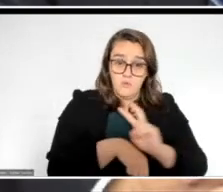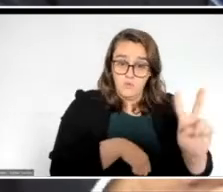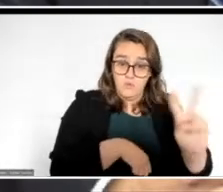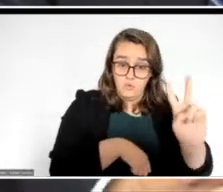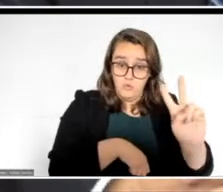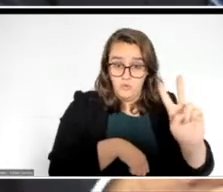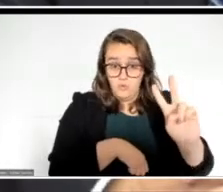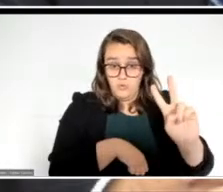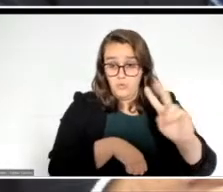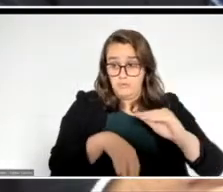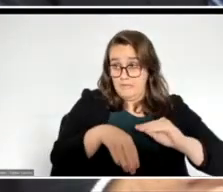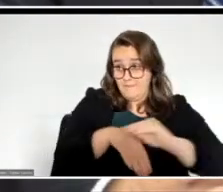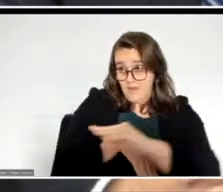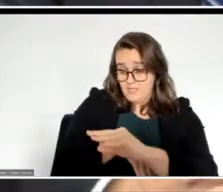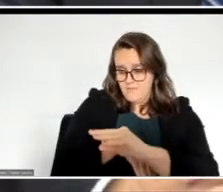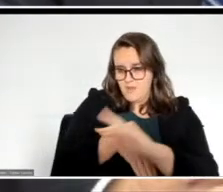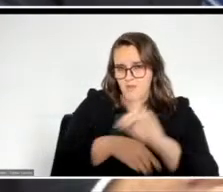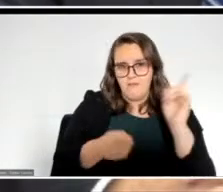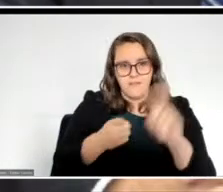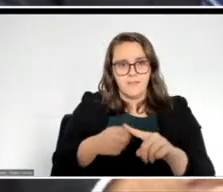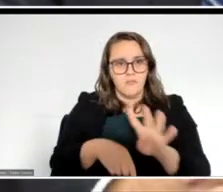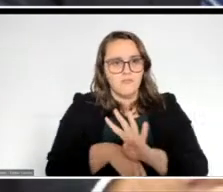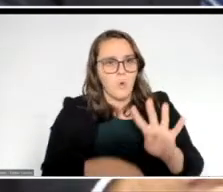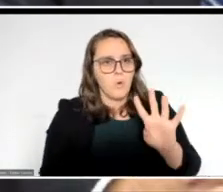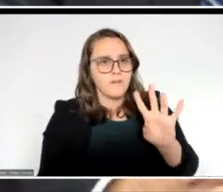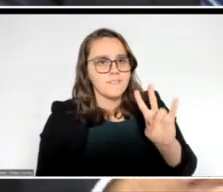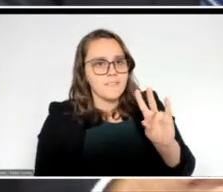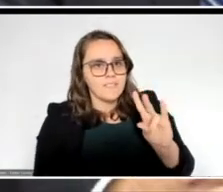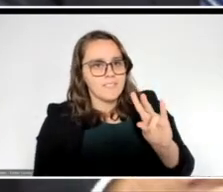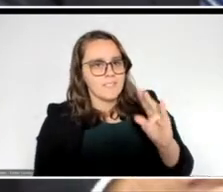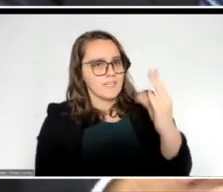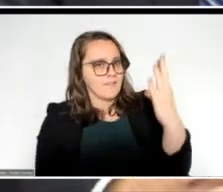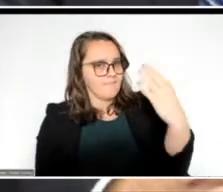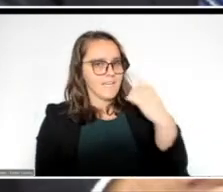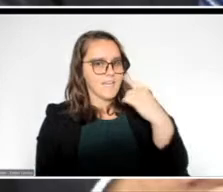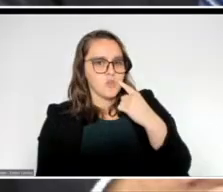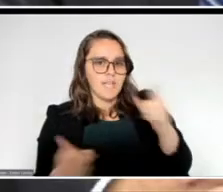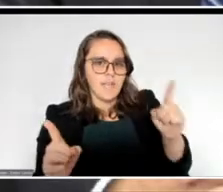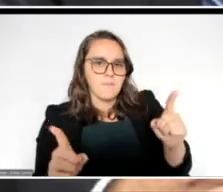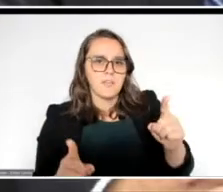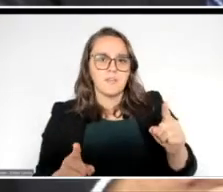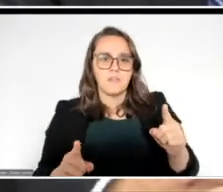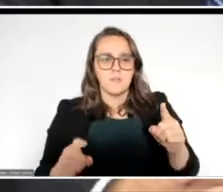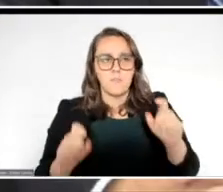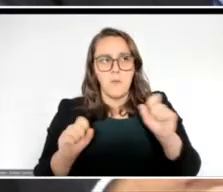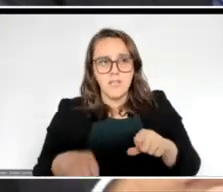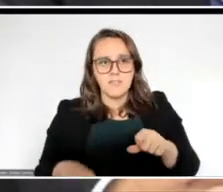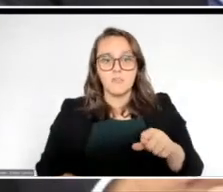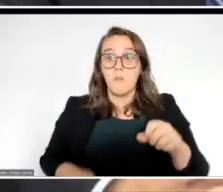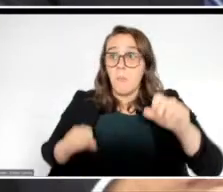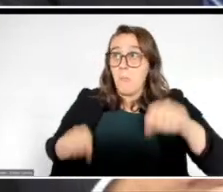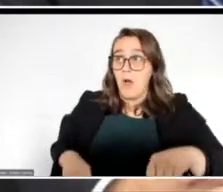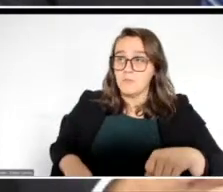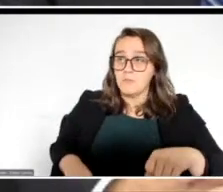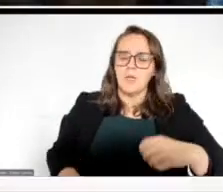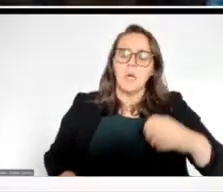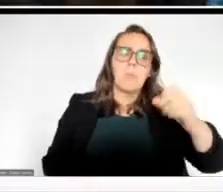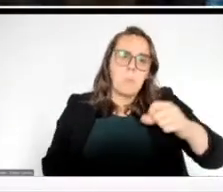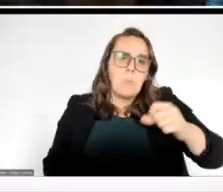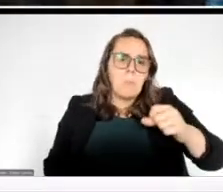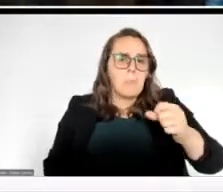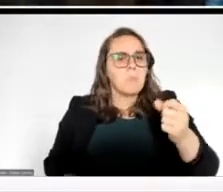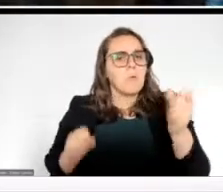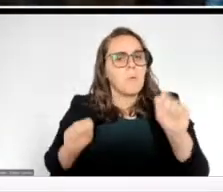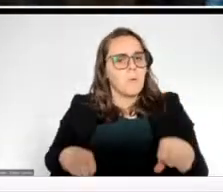4:17 when the video statement? Would that have been possible? Would it have been possible? Yes. Yes, it would have been possible.